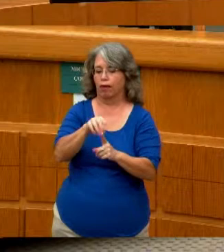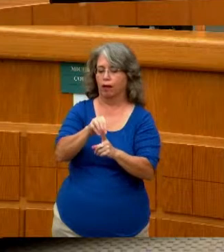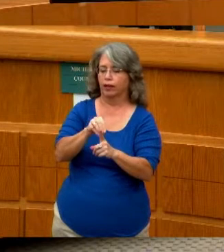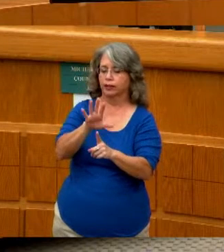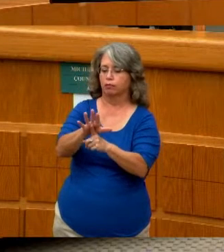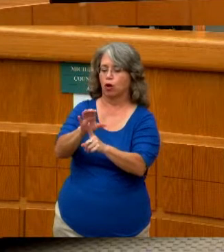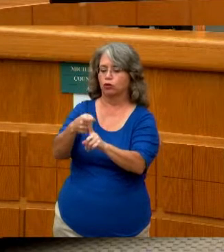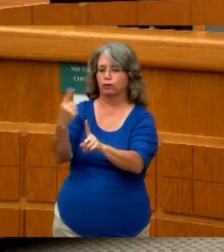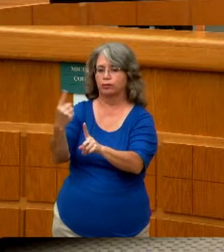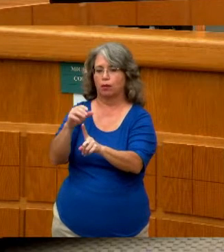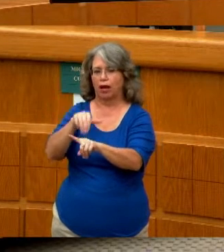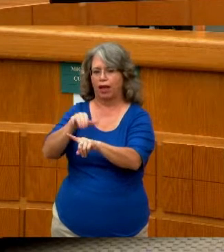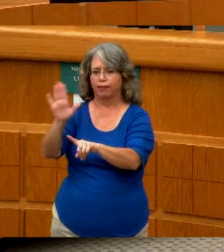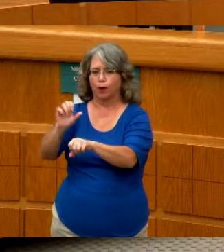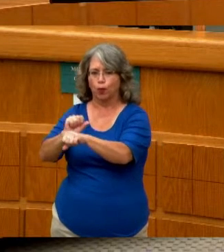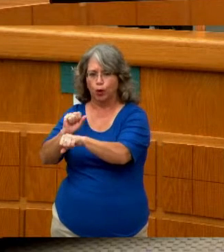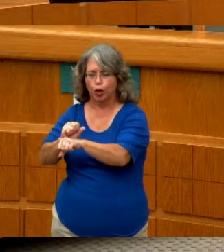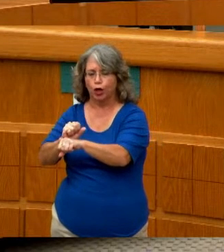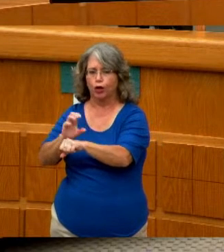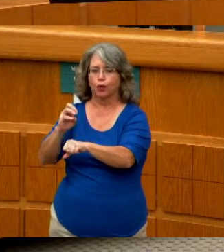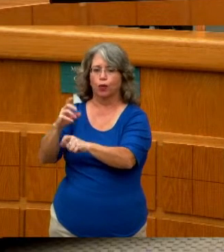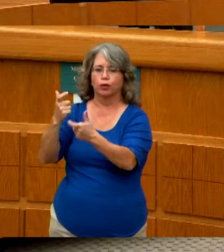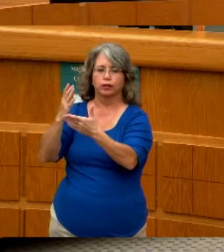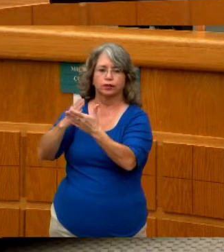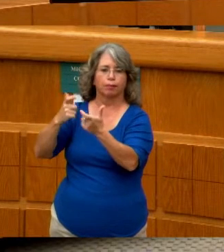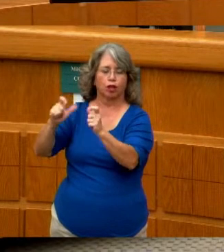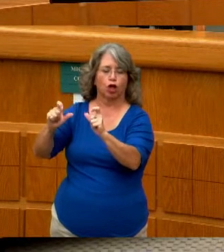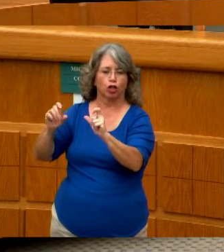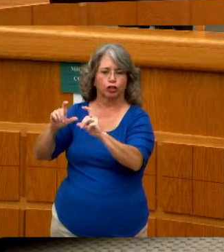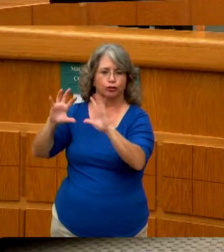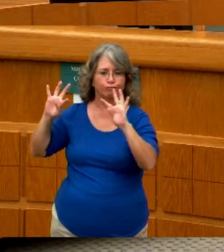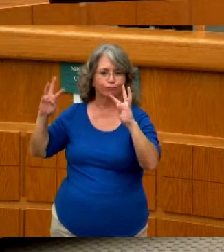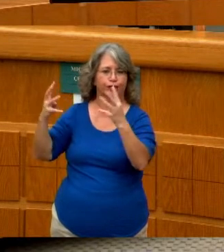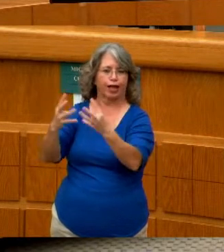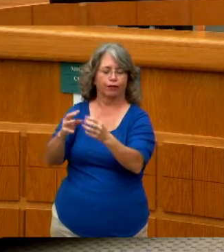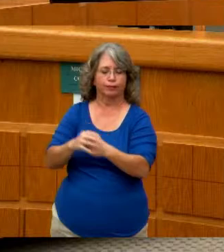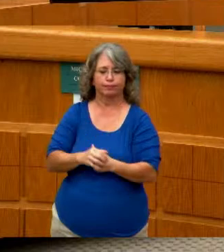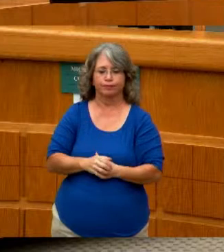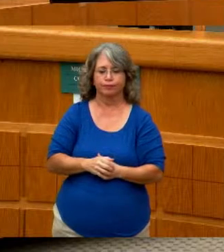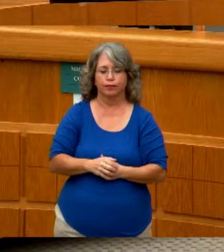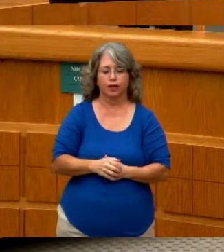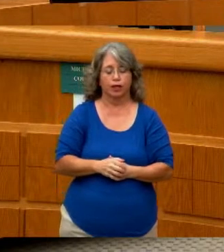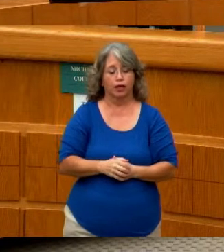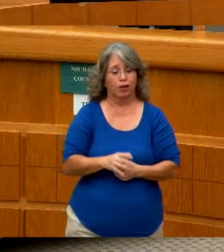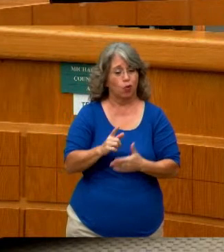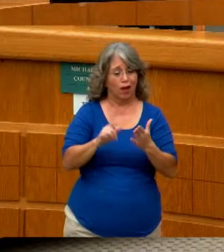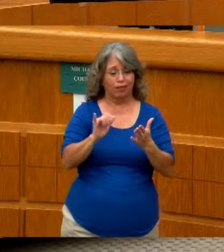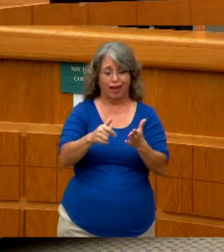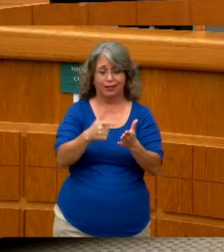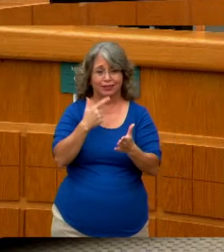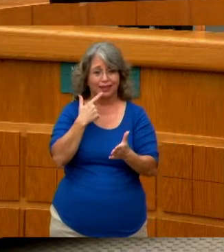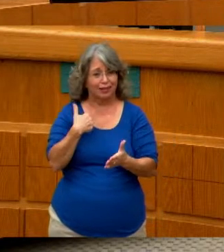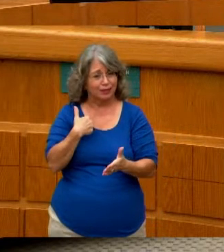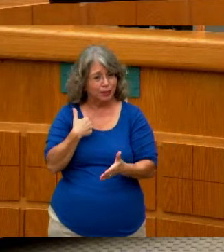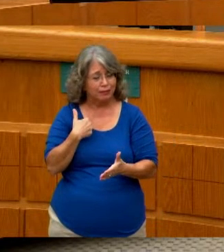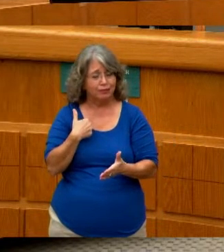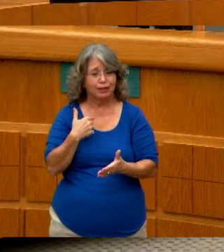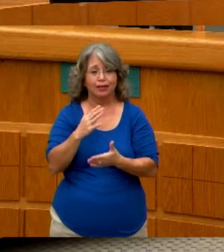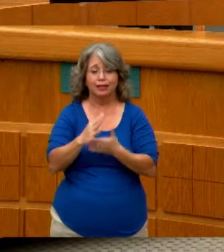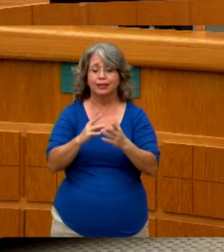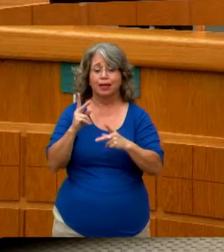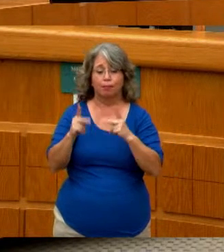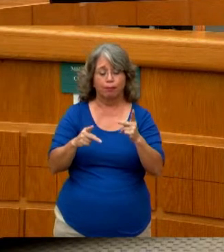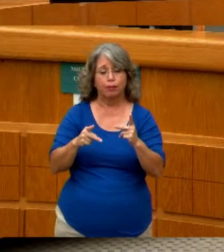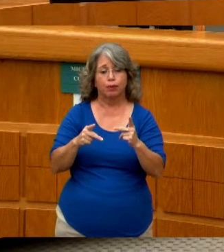that were exposed to someone from their workplace or large gatherings. The details from the workplace exposures reveal that